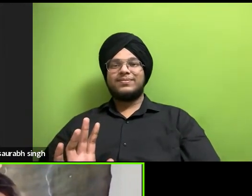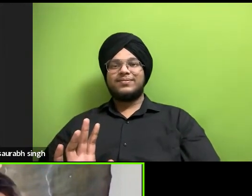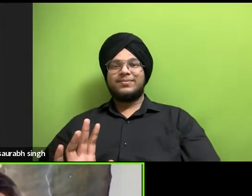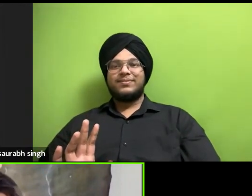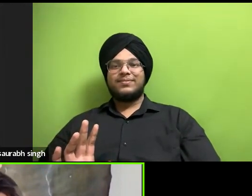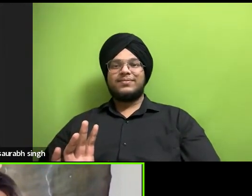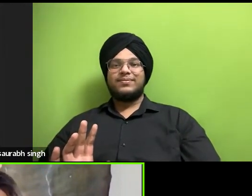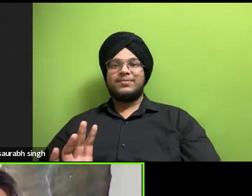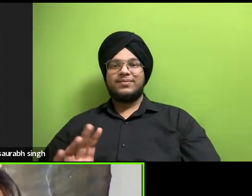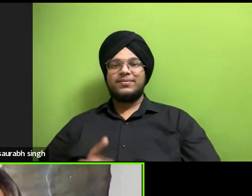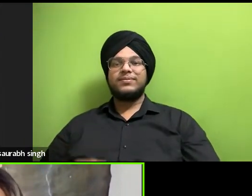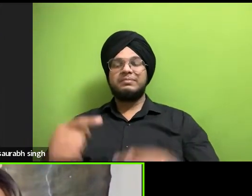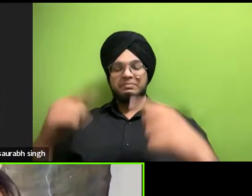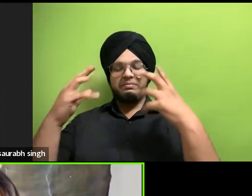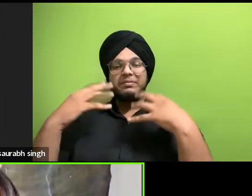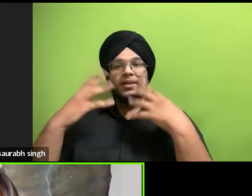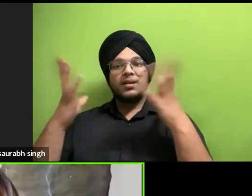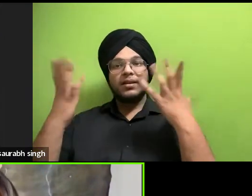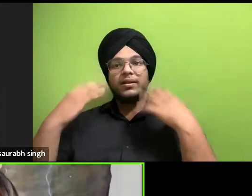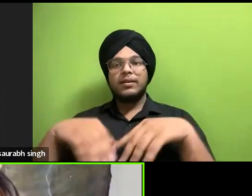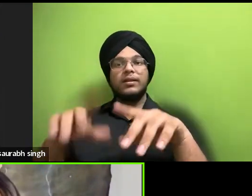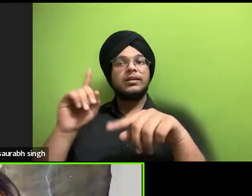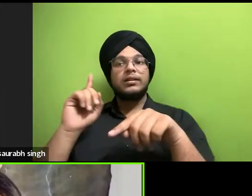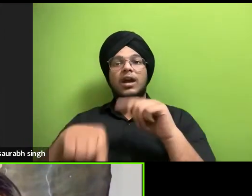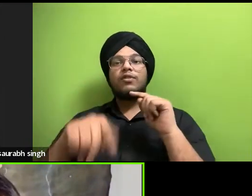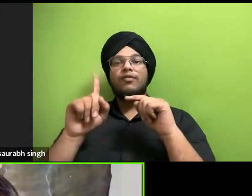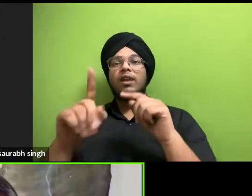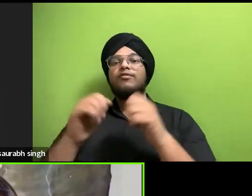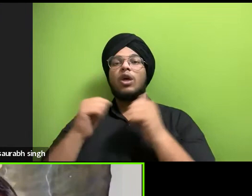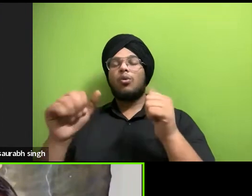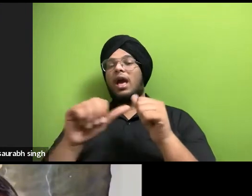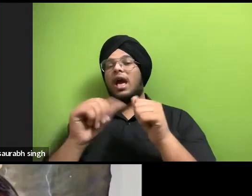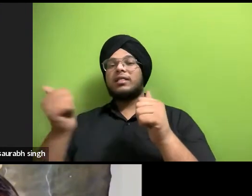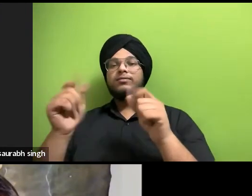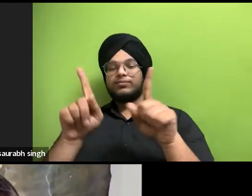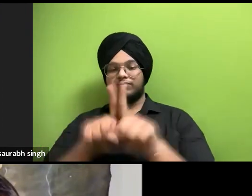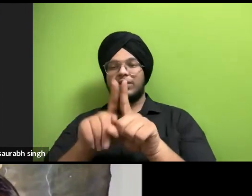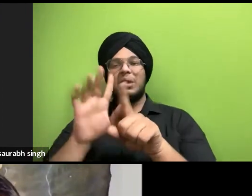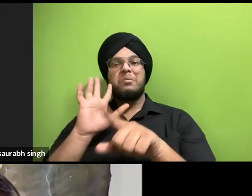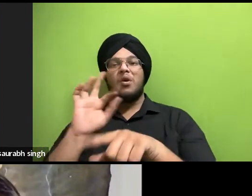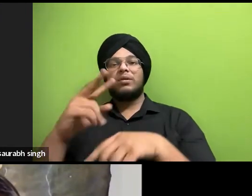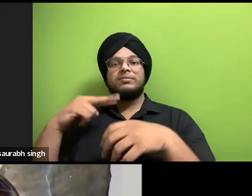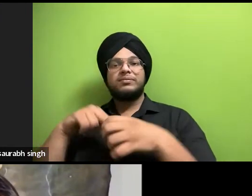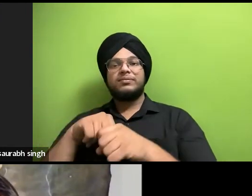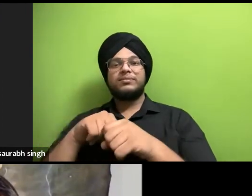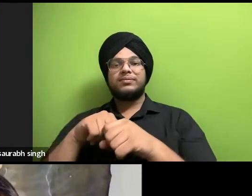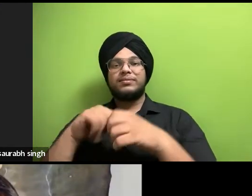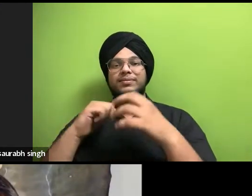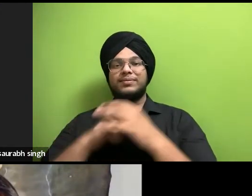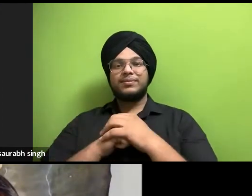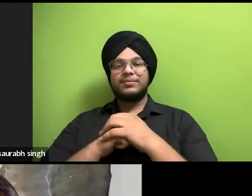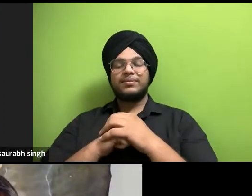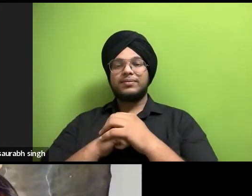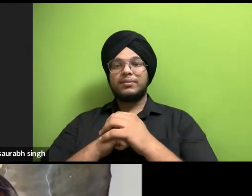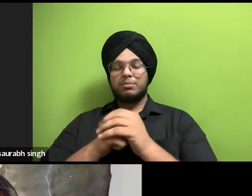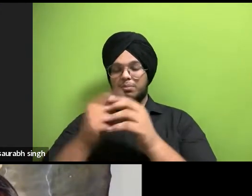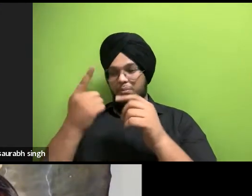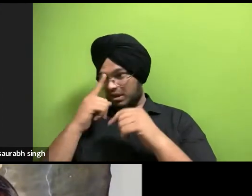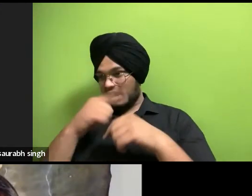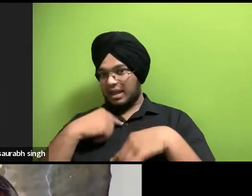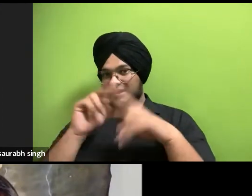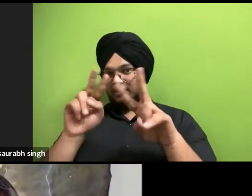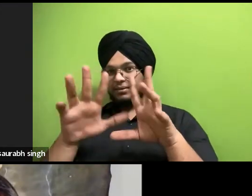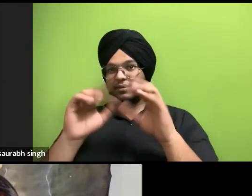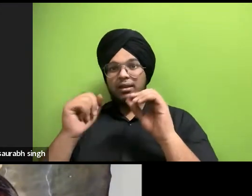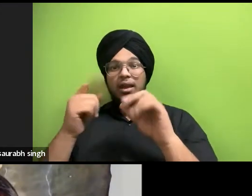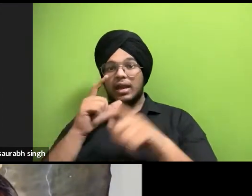It is, you can't have one without the other. Yeah. You know, what I find captivating about M Plus is